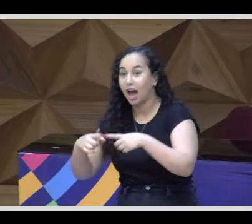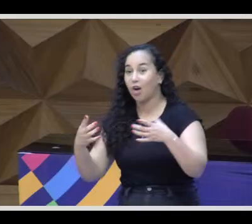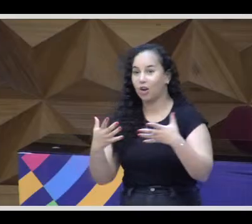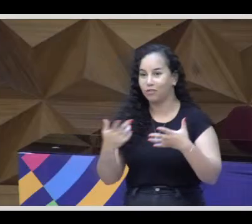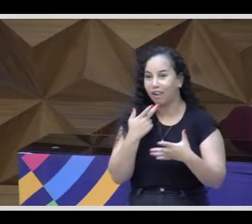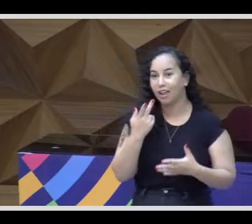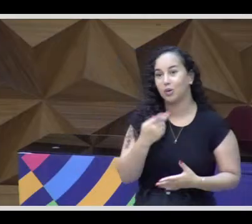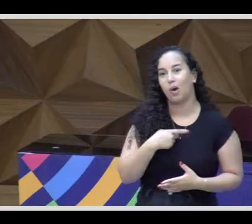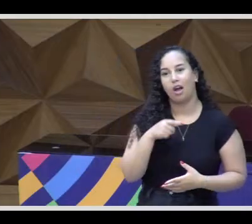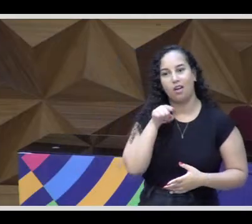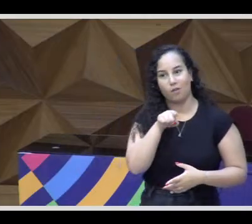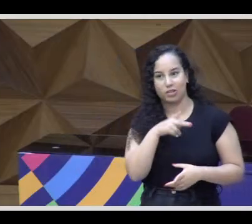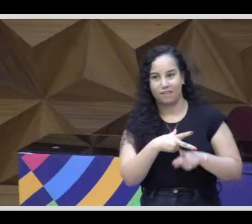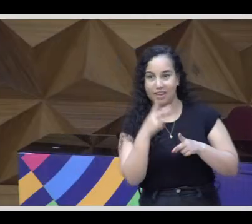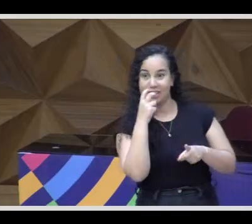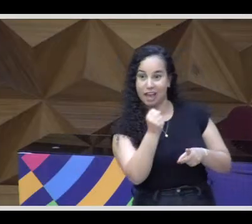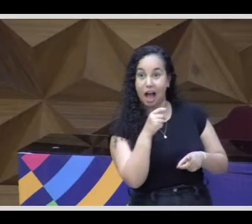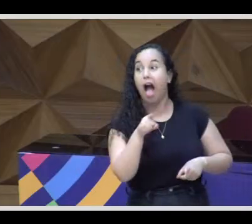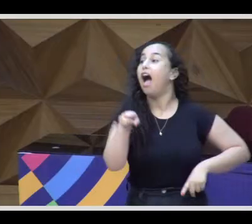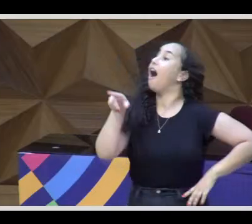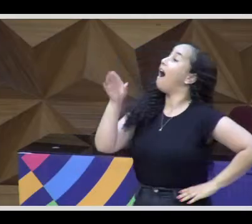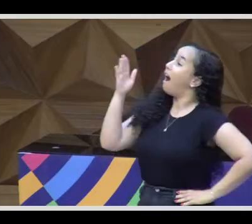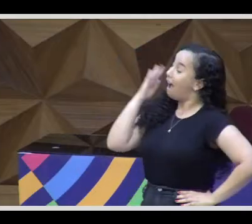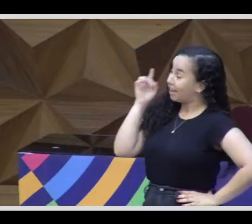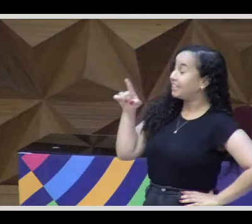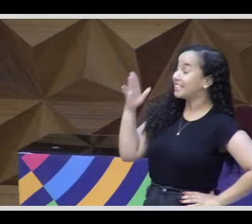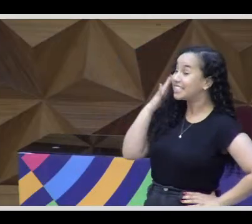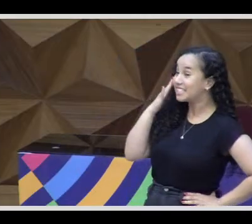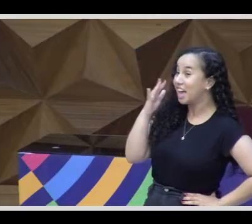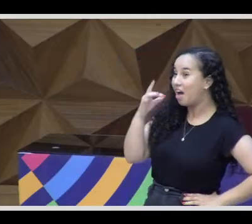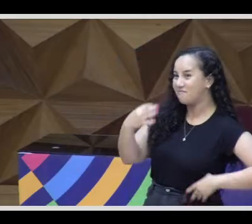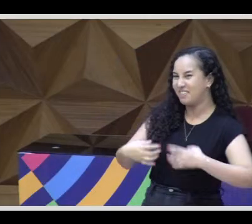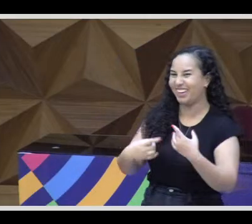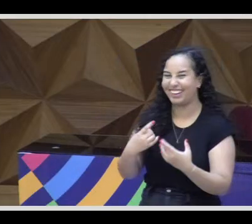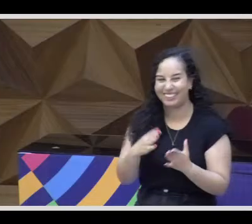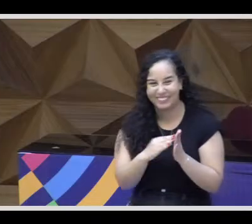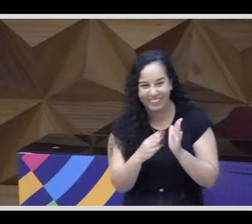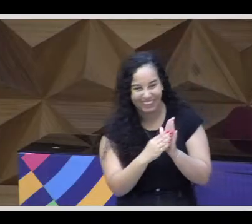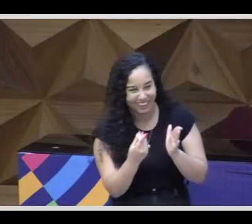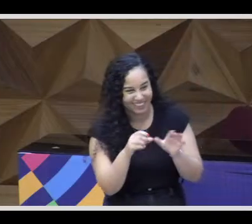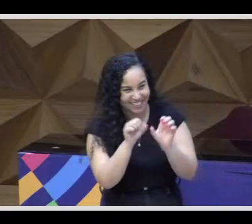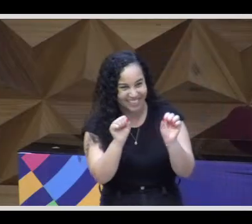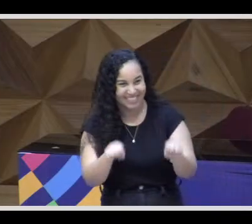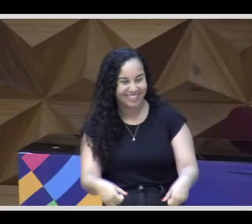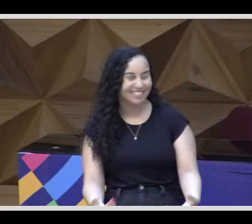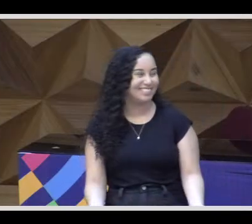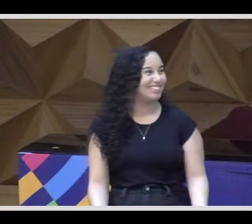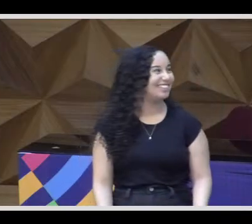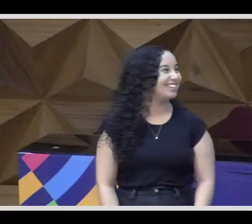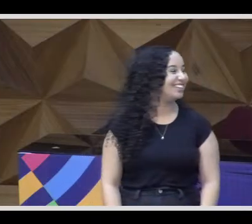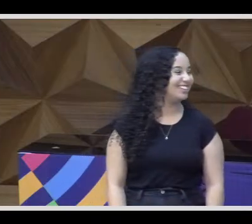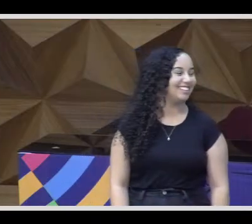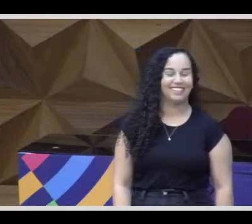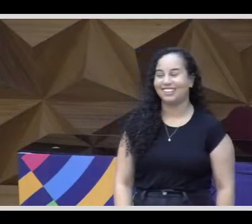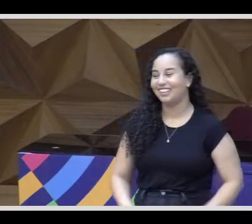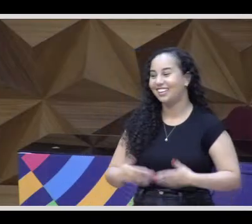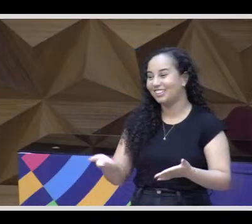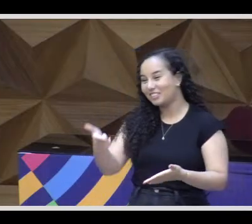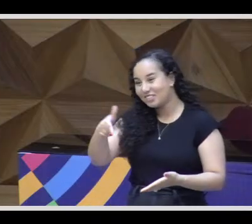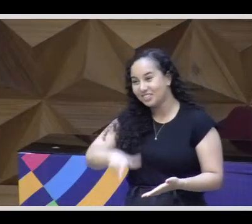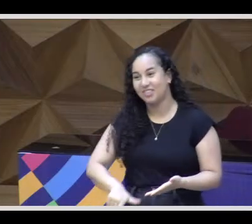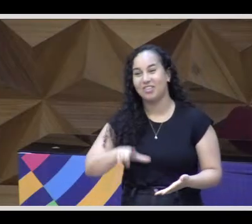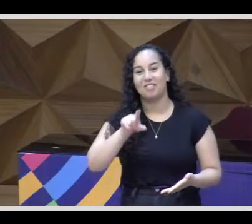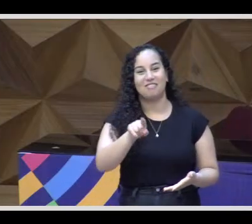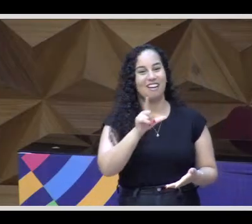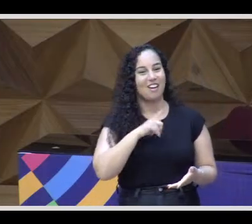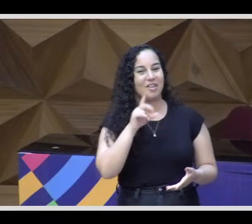in BBB, everybody said, this guy knows what he's doing. She laughed. So again, we use the